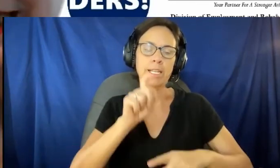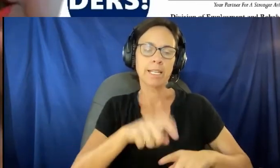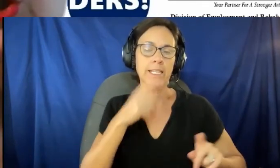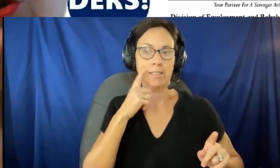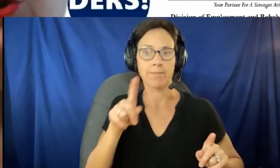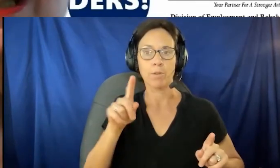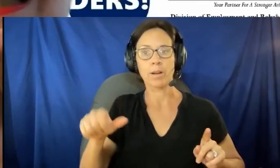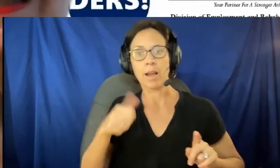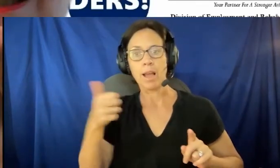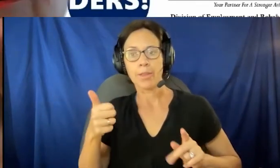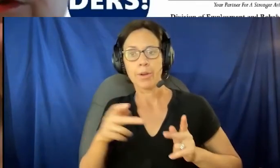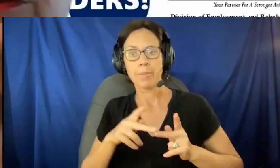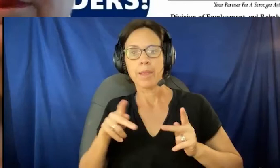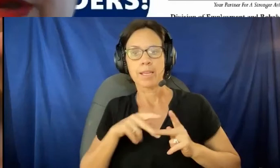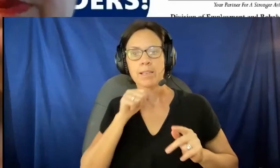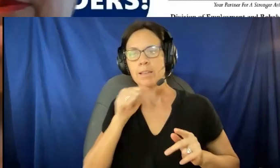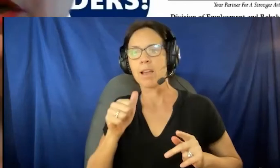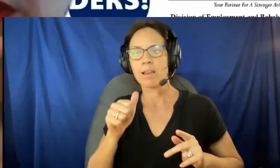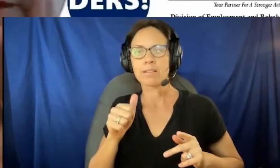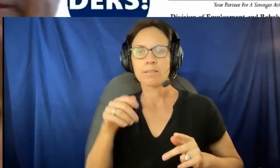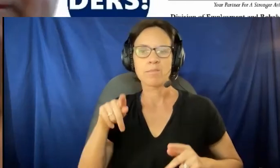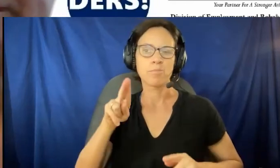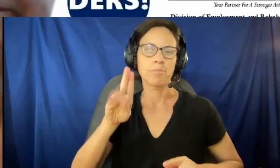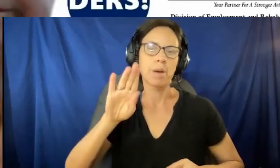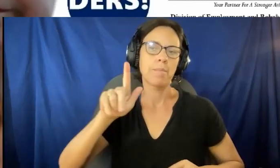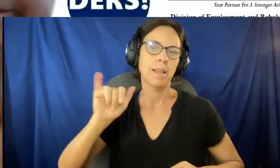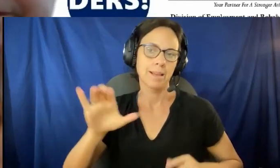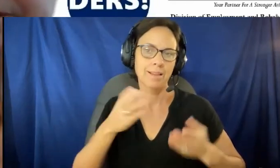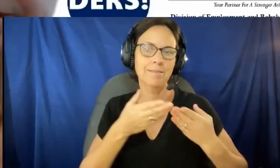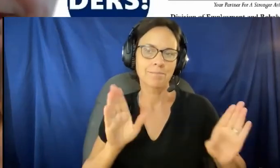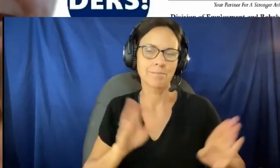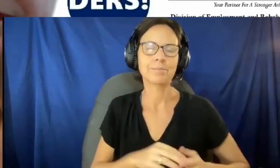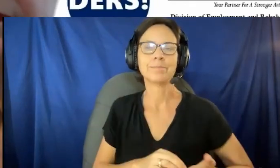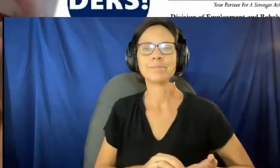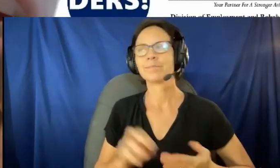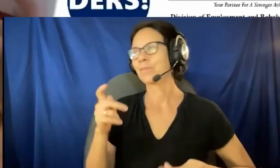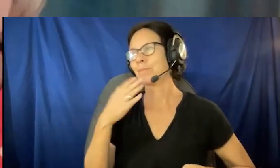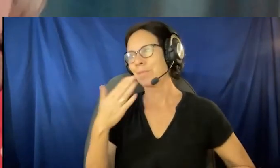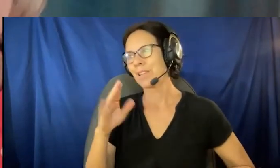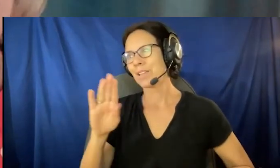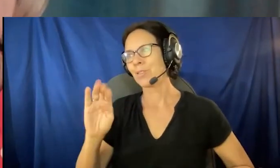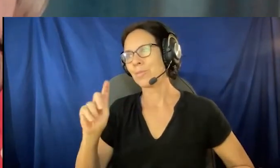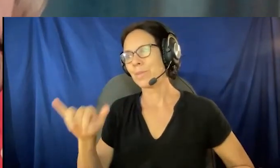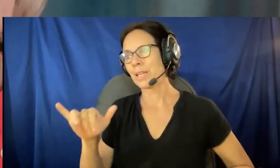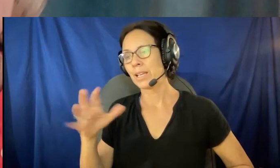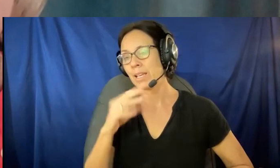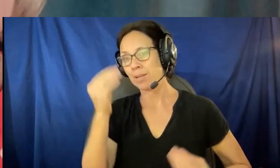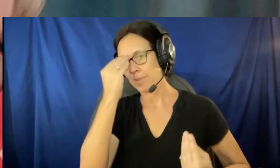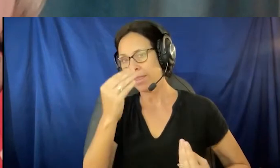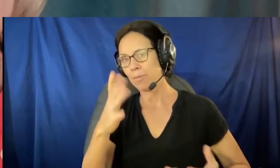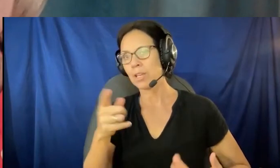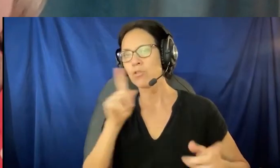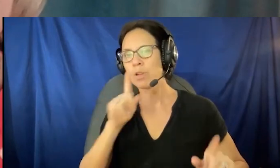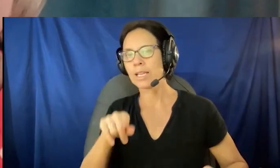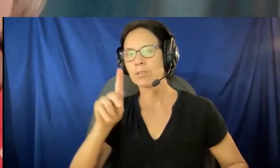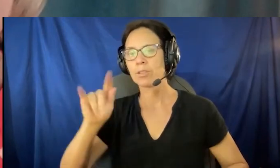an institution that's different from the public one. Okay, thank you, Betty. And by the way, you did answer Kim's